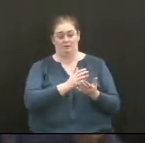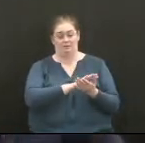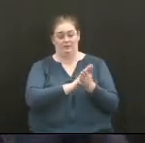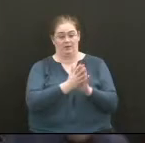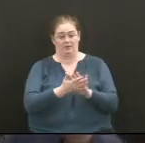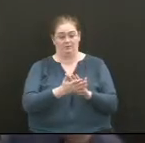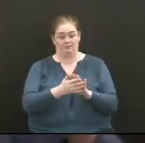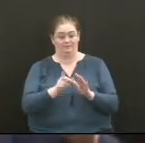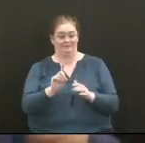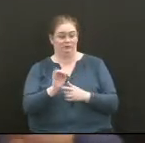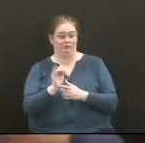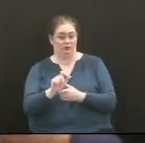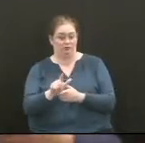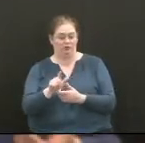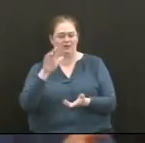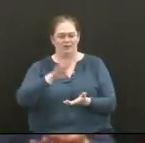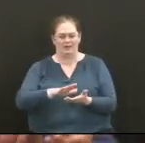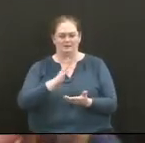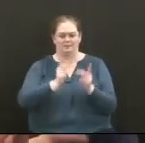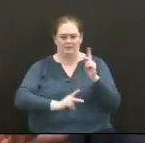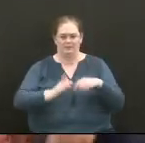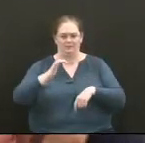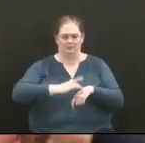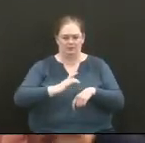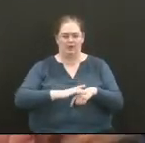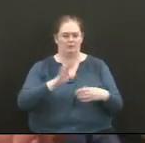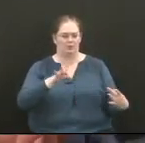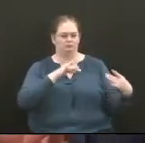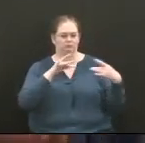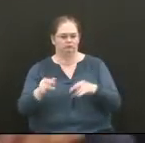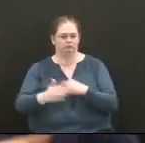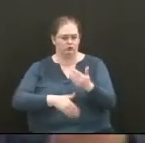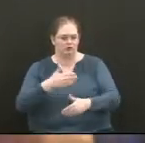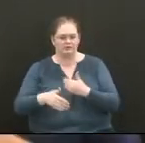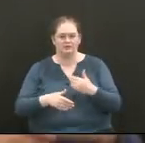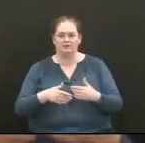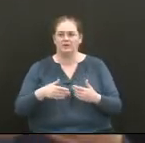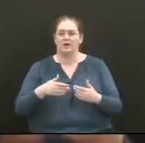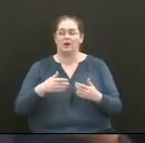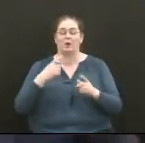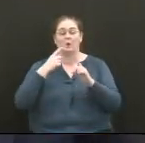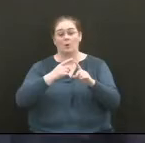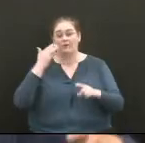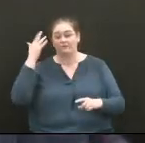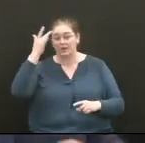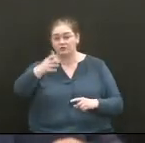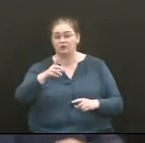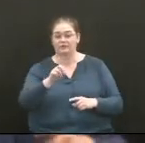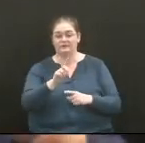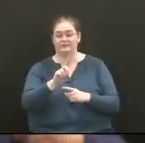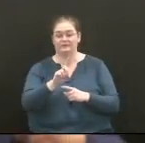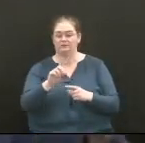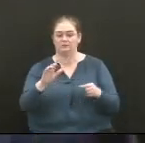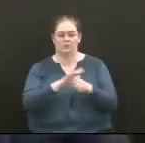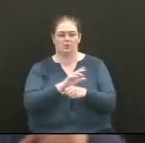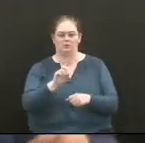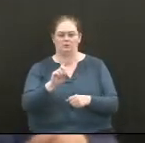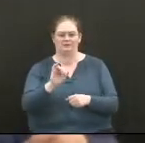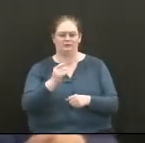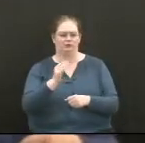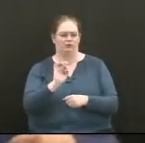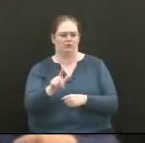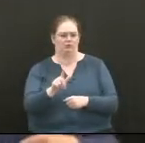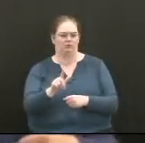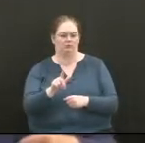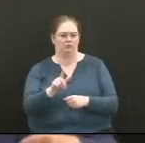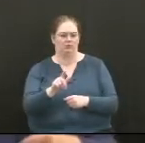file, and it certainly streamlines our process. And our goal would be eventually to digitize completely. I know that there were